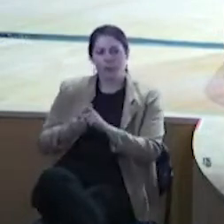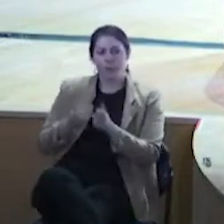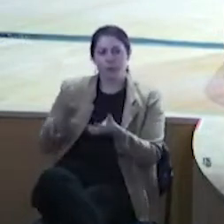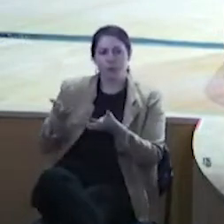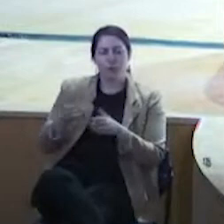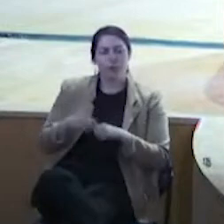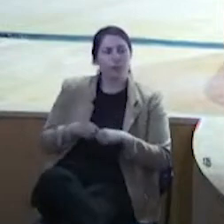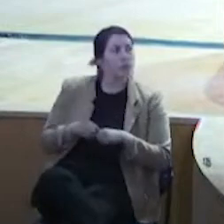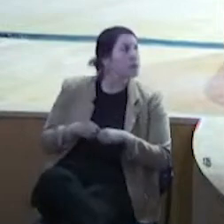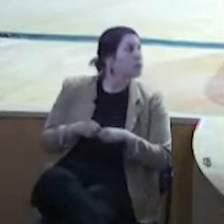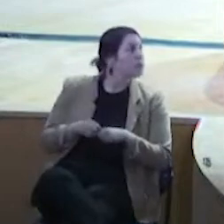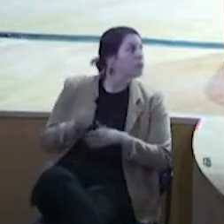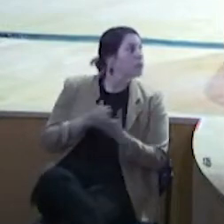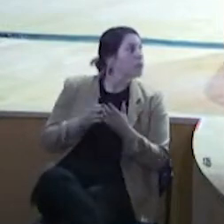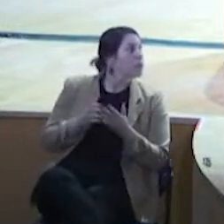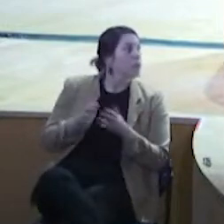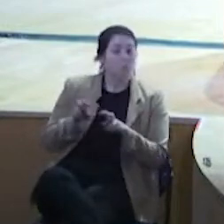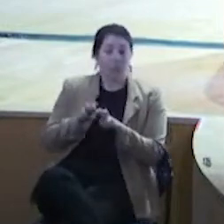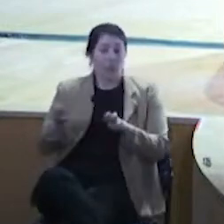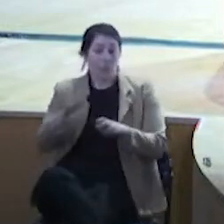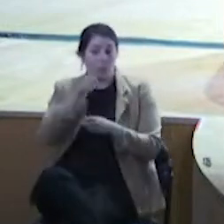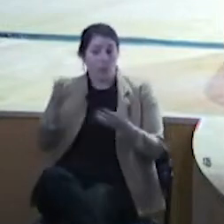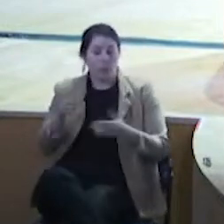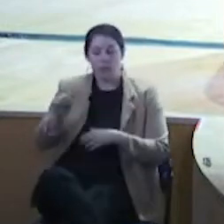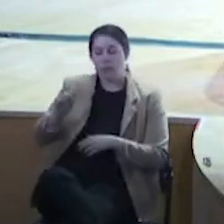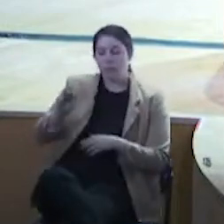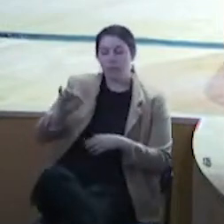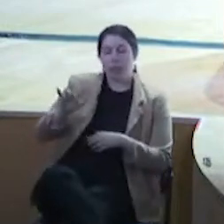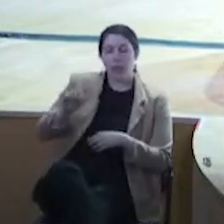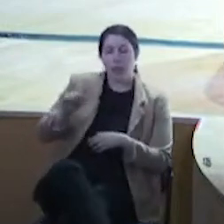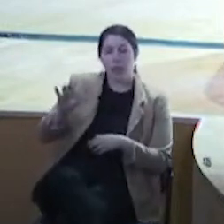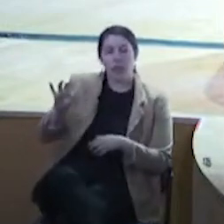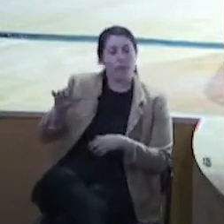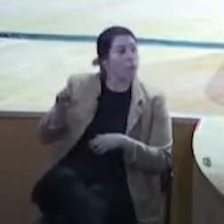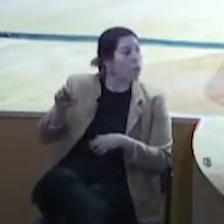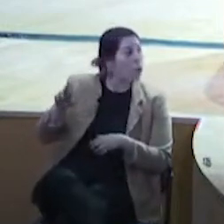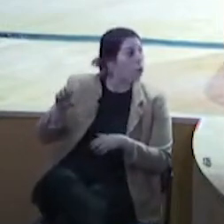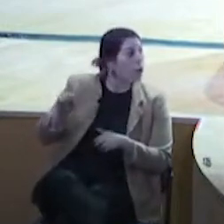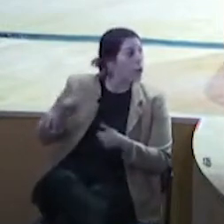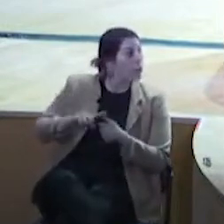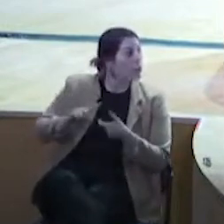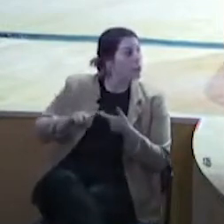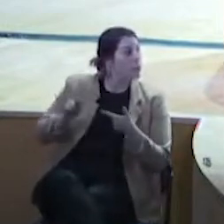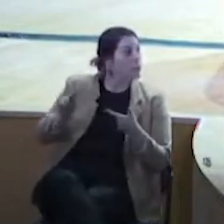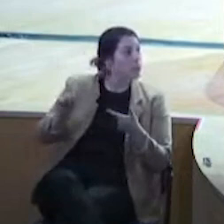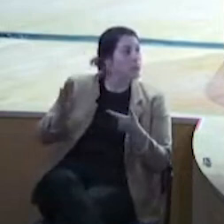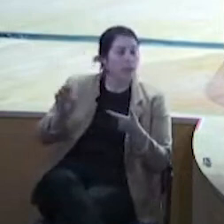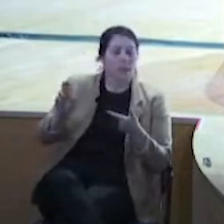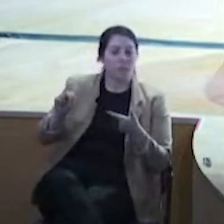panelists include Amelia Flores, Chairwoman of the Colorado River Indian Tribes, Kaben, Smallwood, Choctaw,